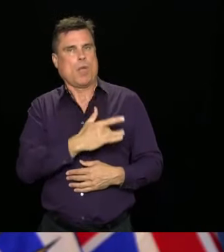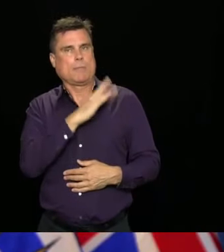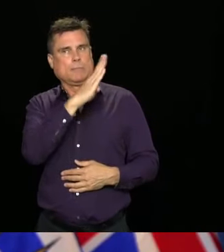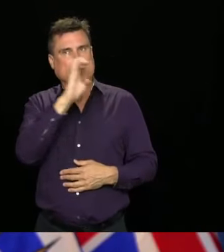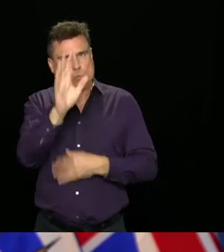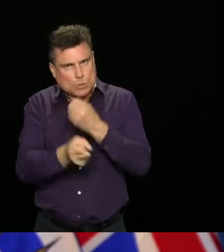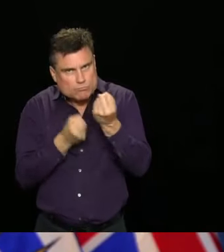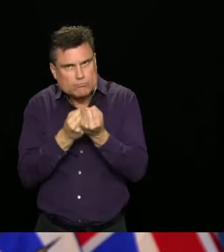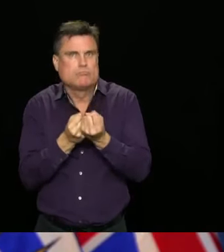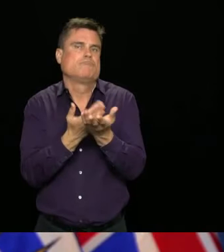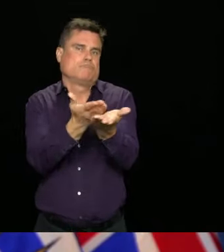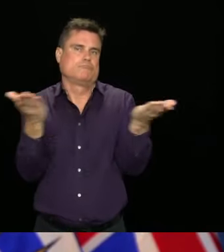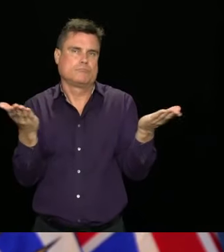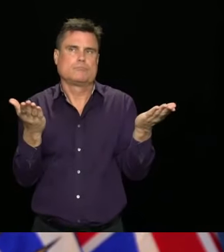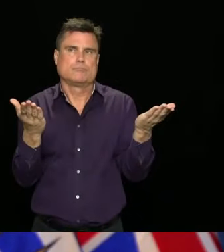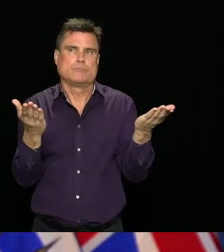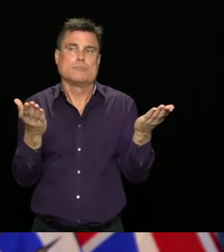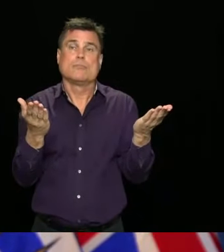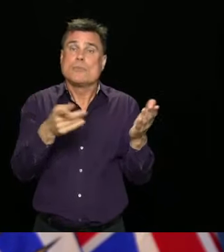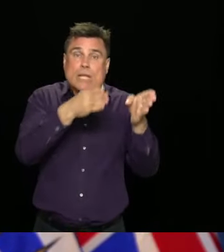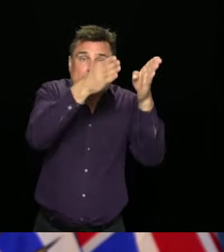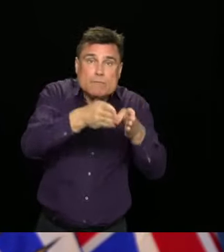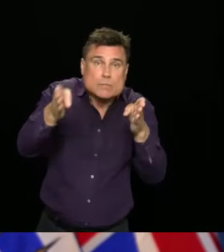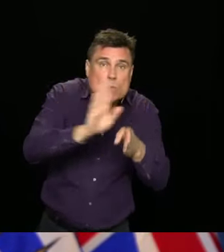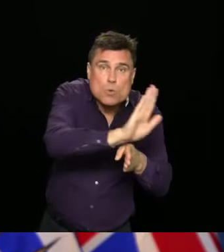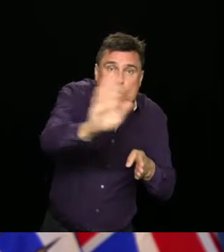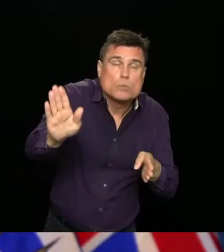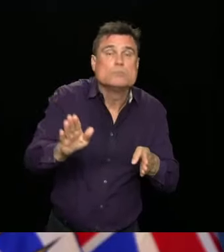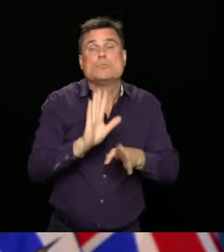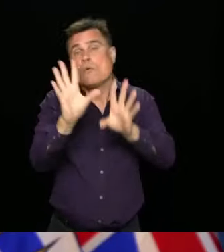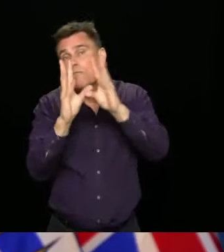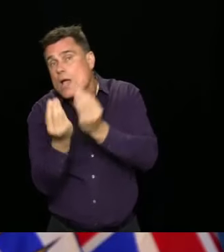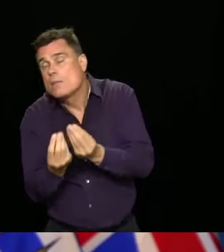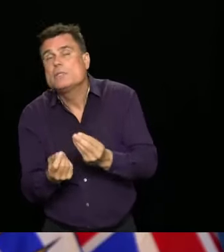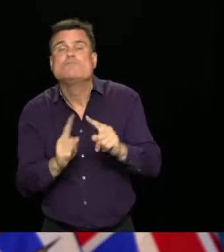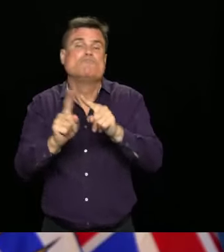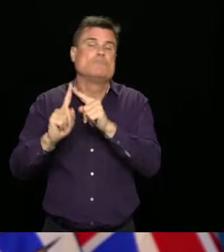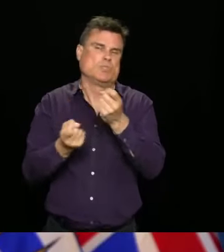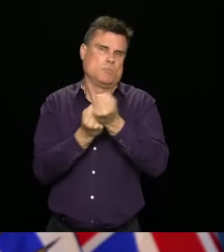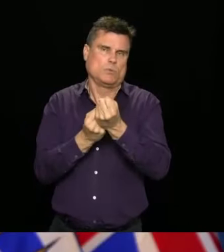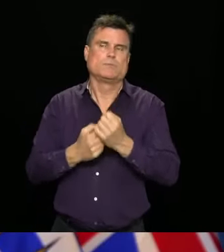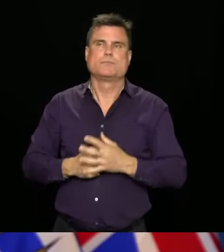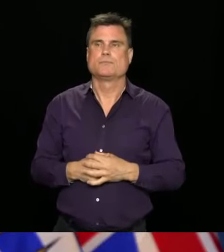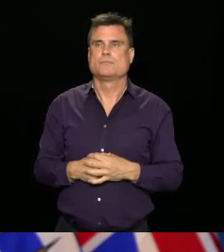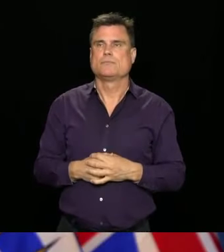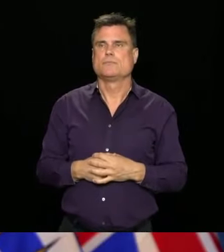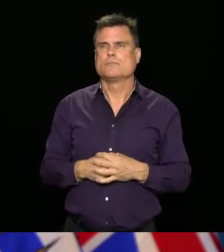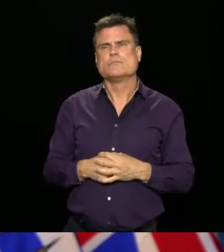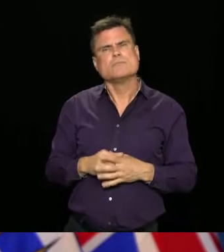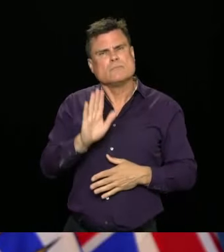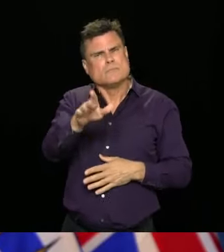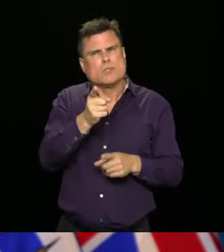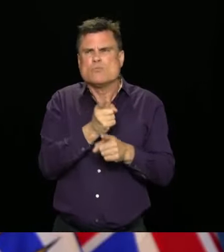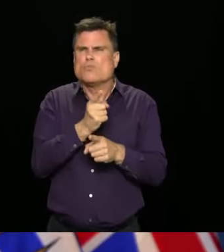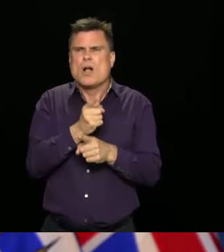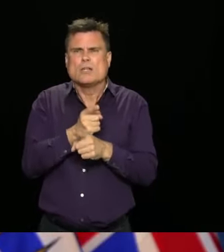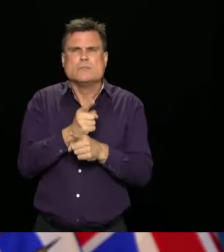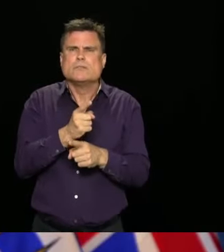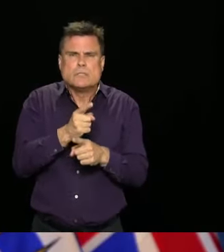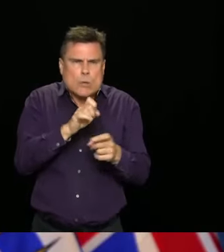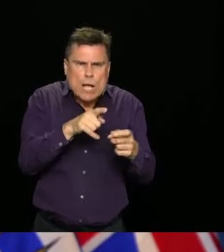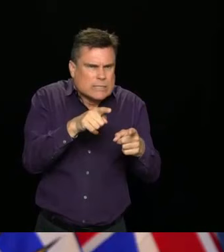place for individuals and families, again, who are low and modest income. So we're trying to make sure that we fill the gaps in a variety of programs